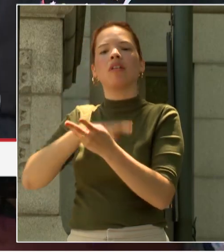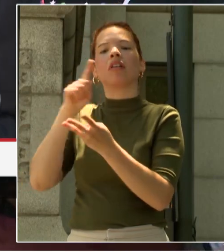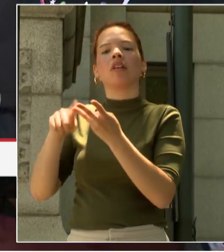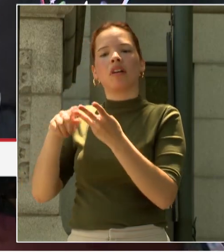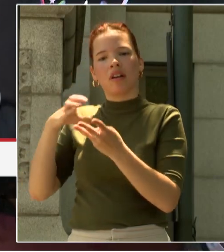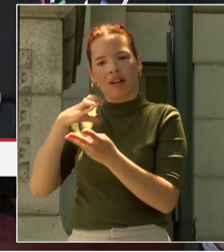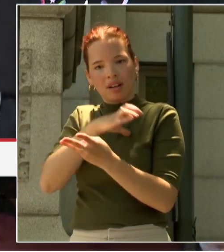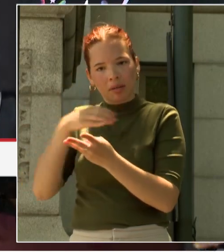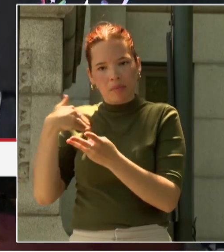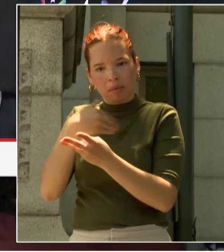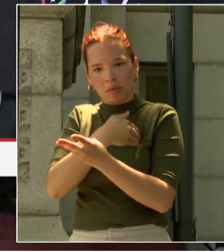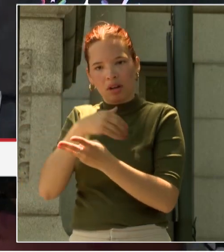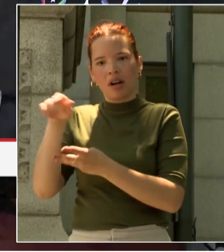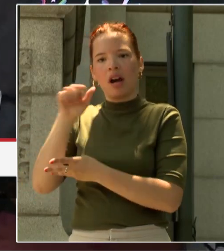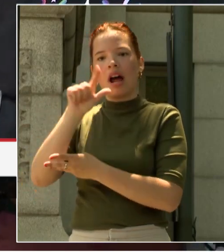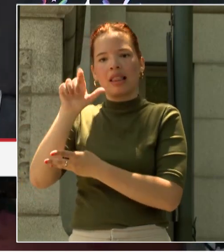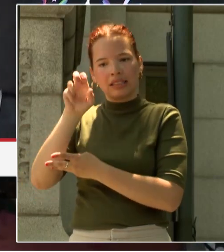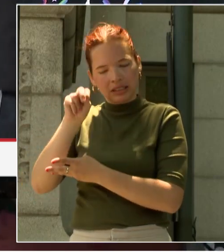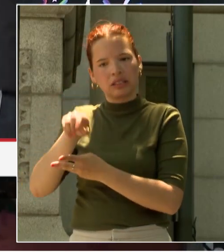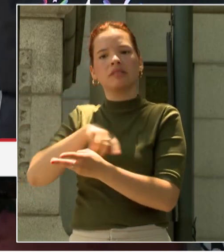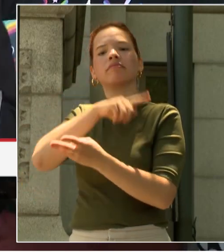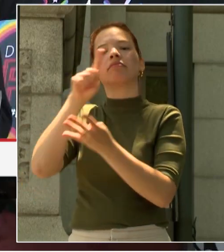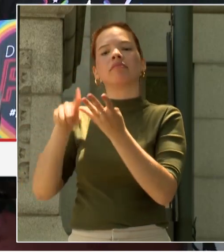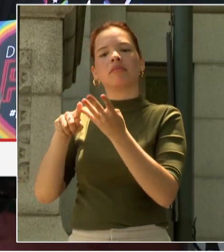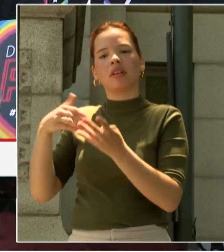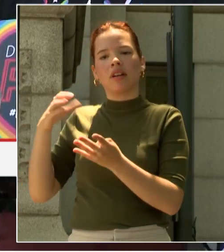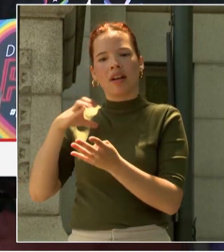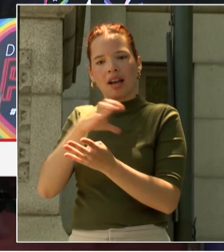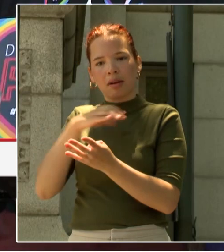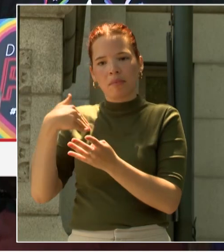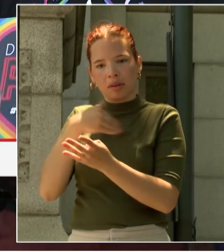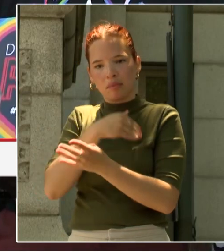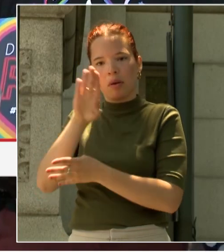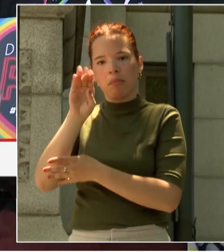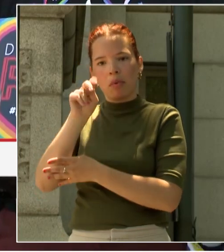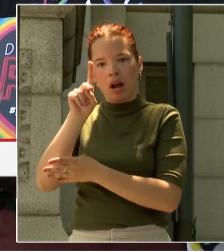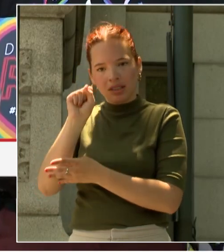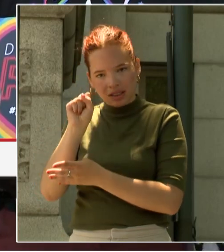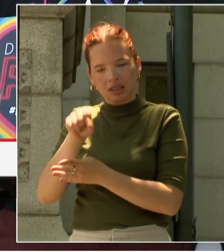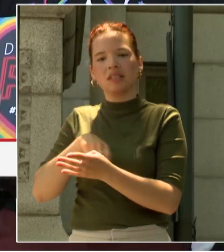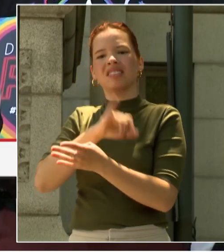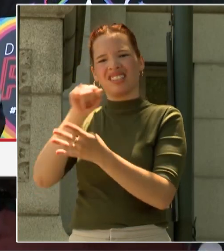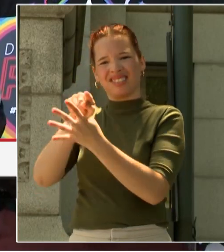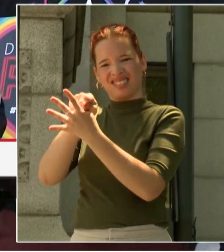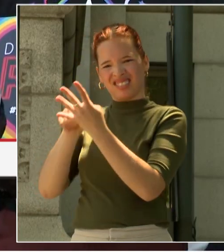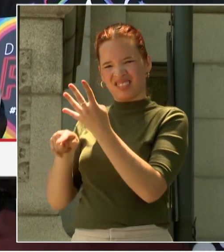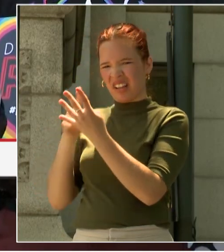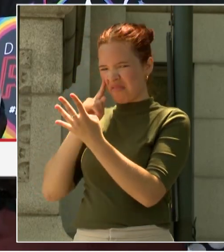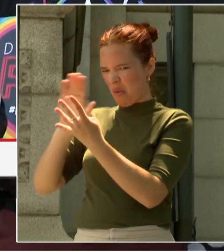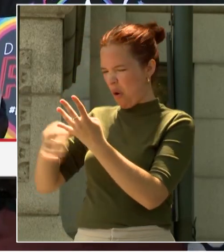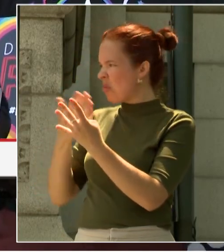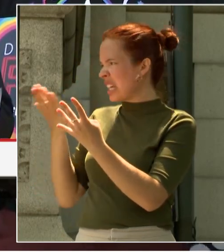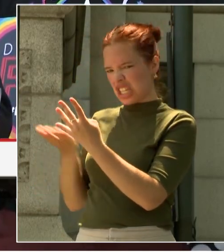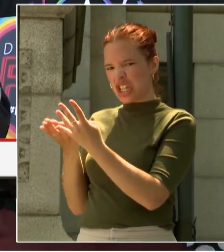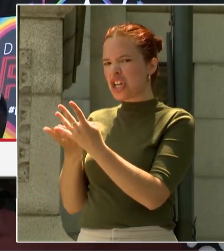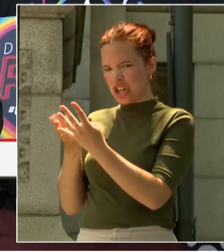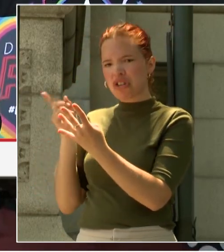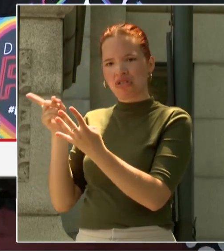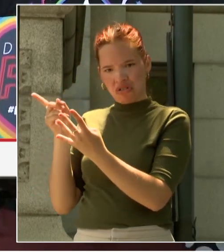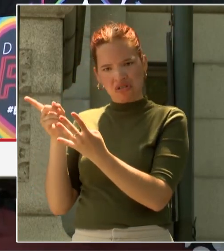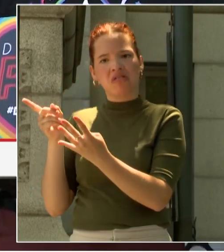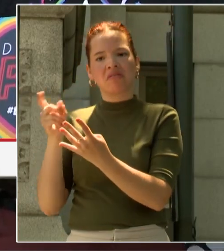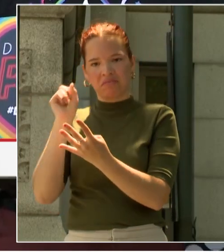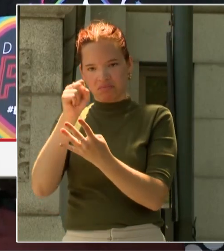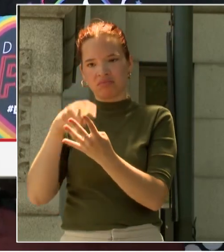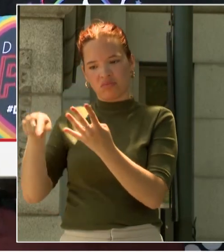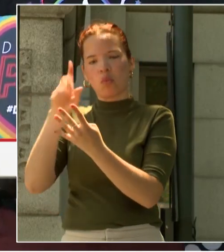Bonds at large. I believe that's all the council members who are here so far. So each of them will speak